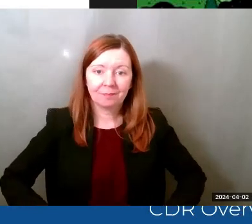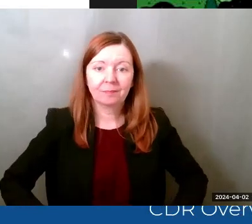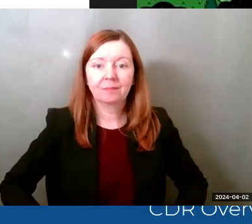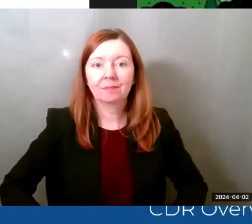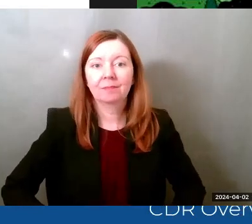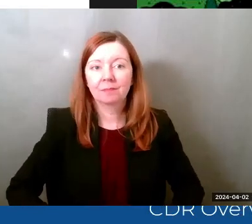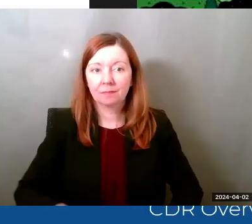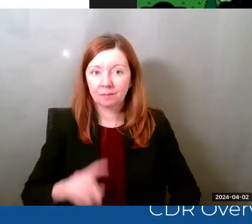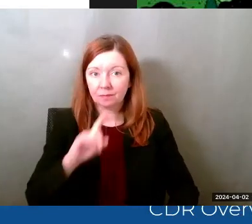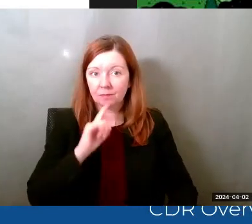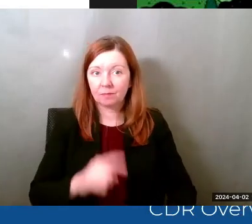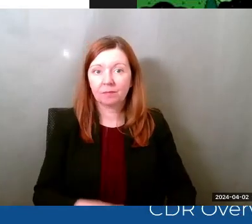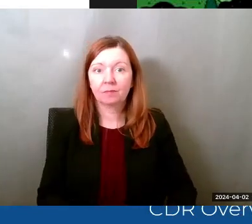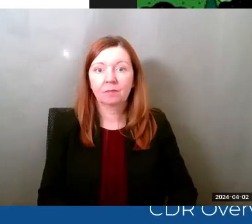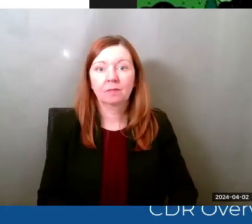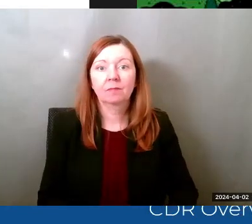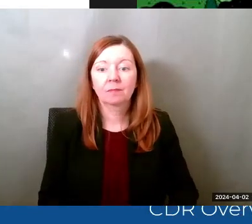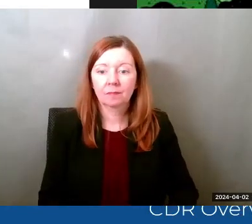Sure.